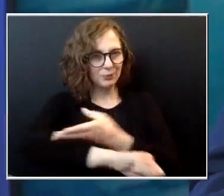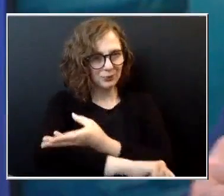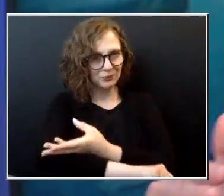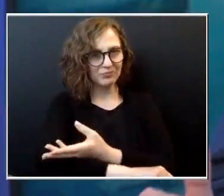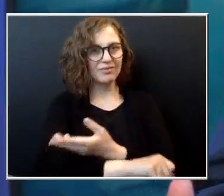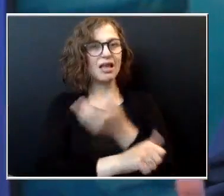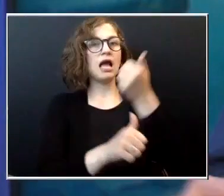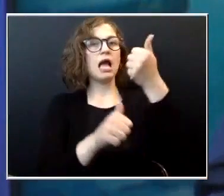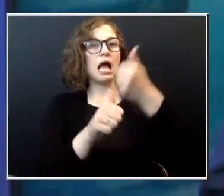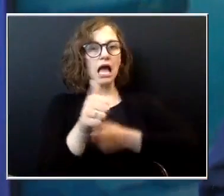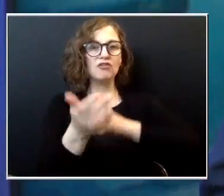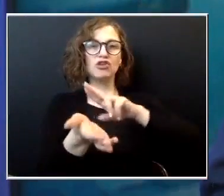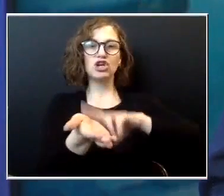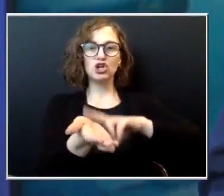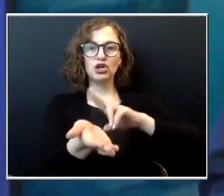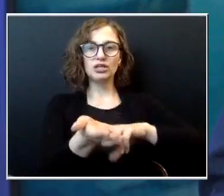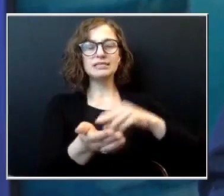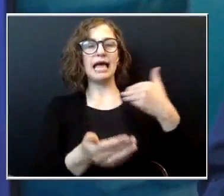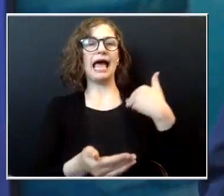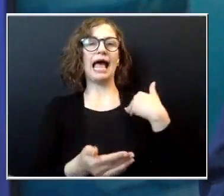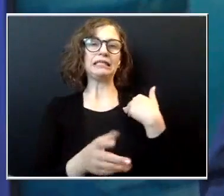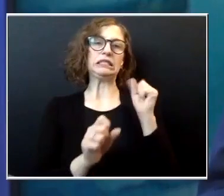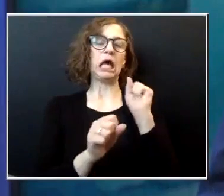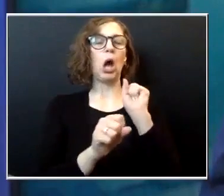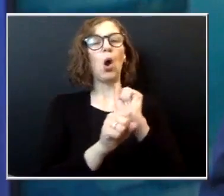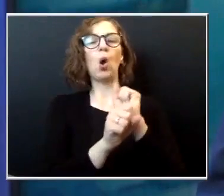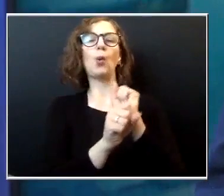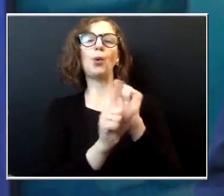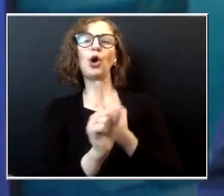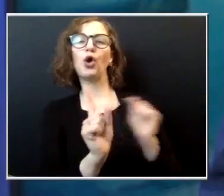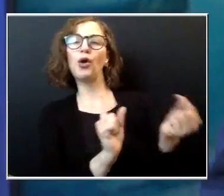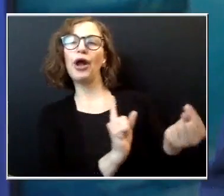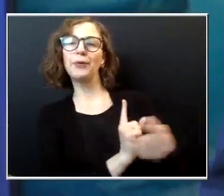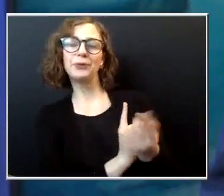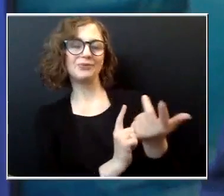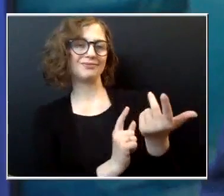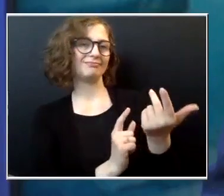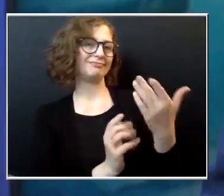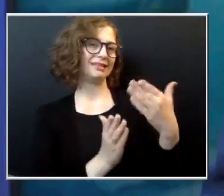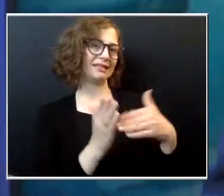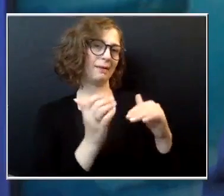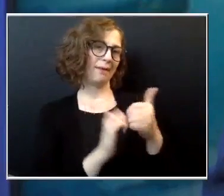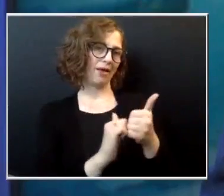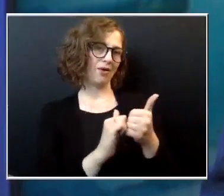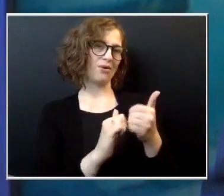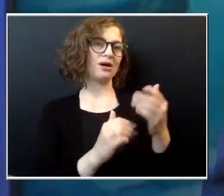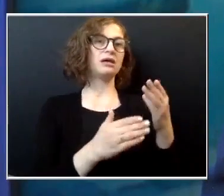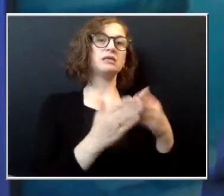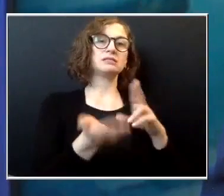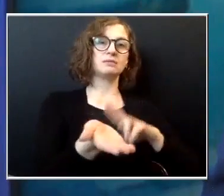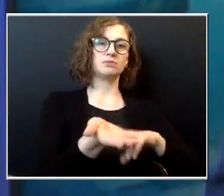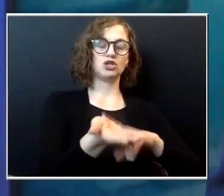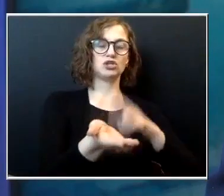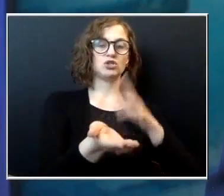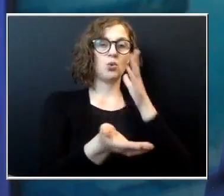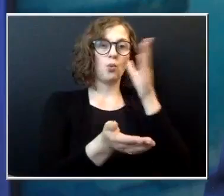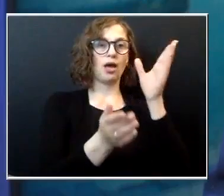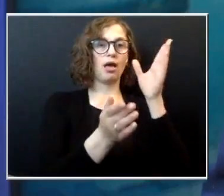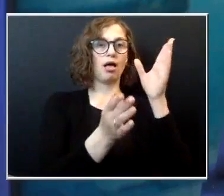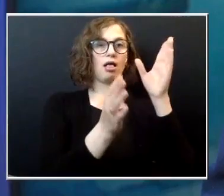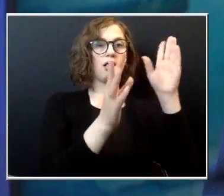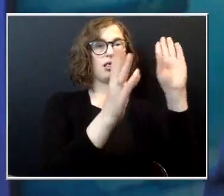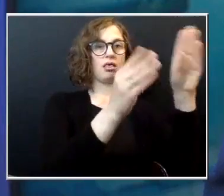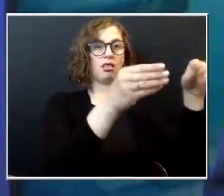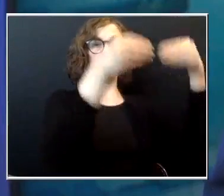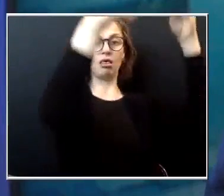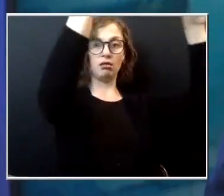workaround in some capacity. So, some nurses will take those bags and they will take them off the sponge accounting system and lay them on the floor,